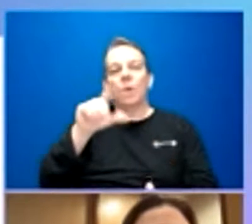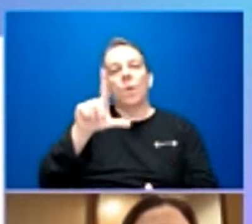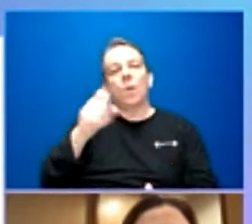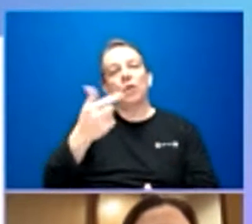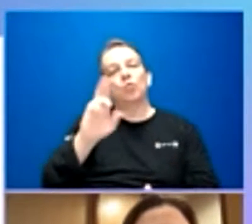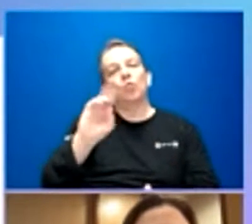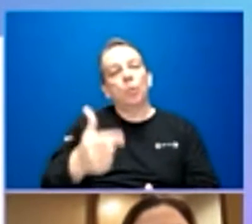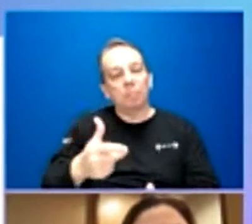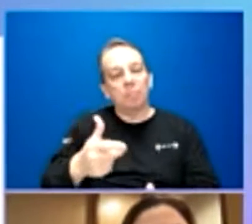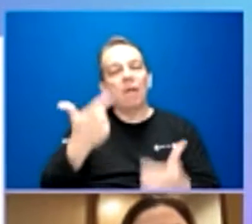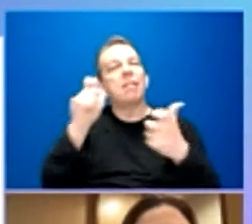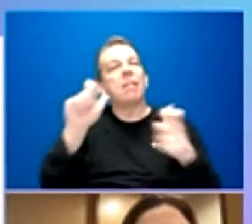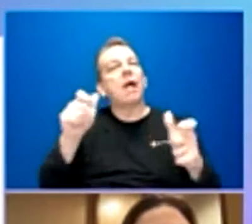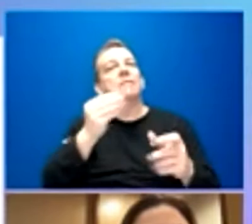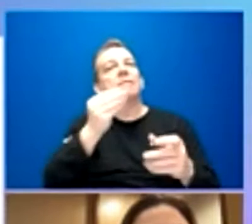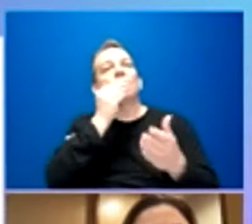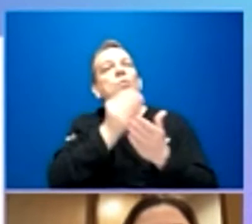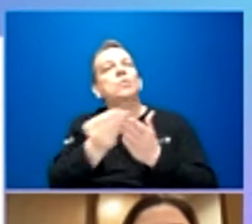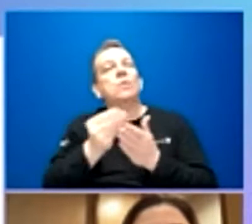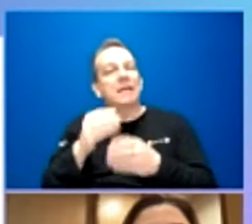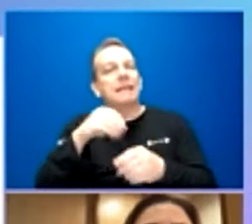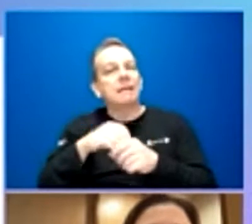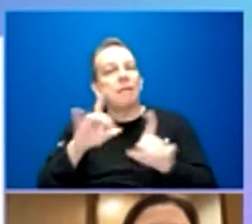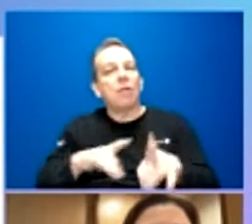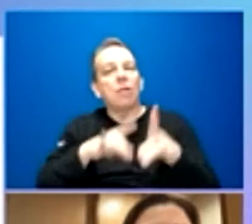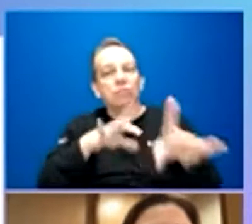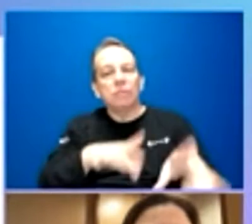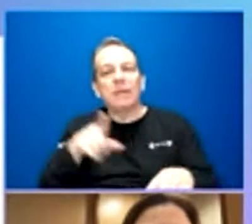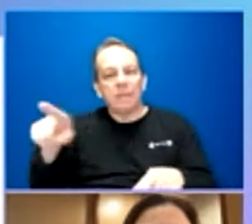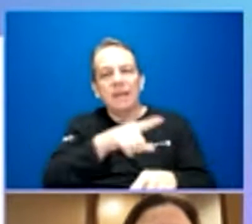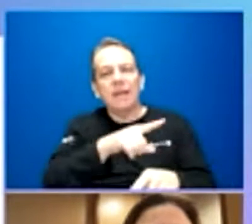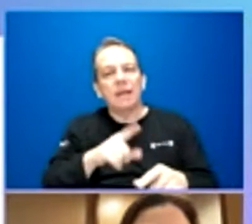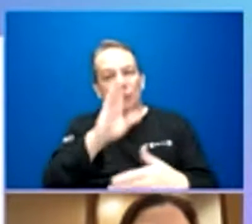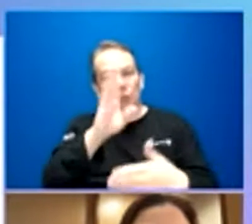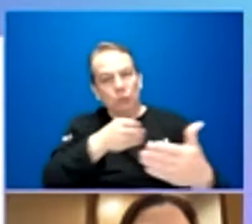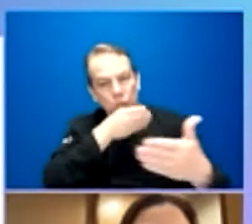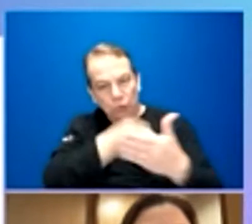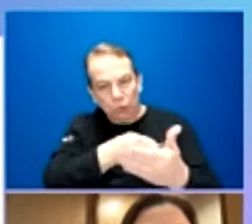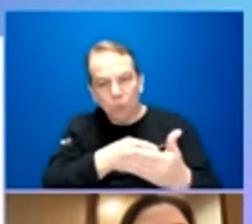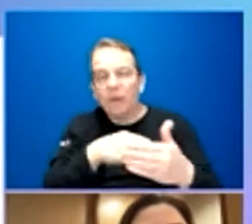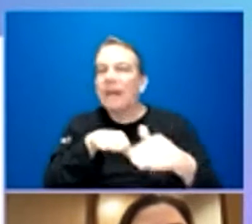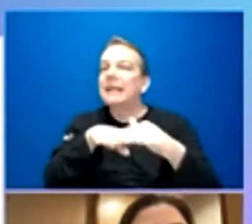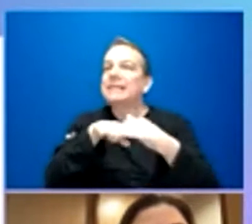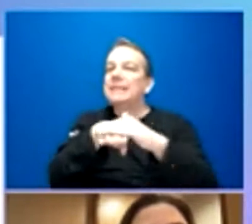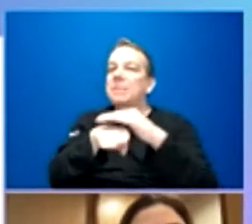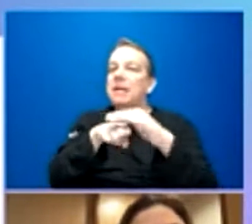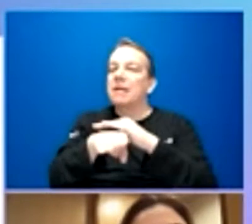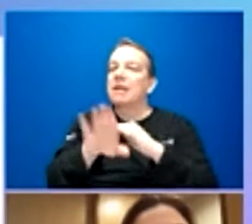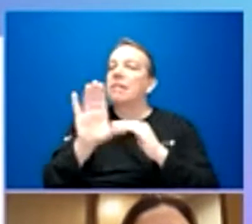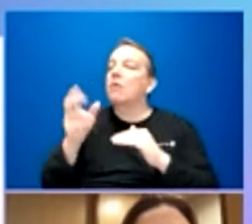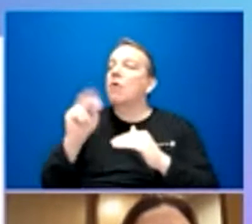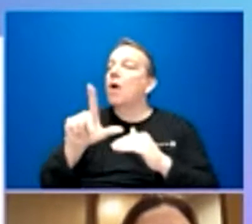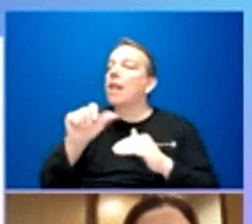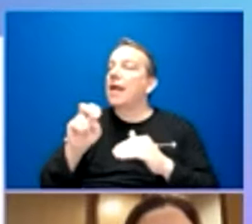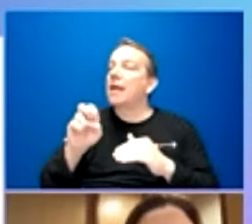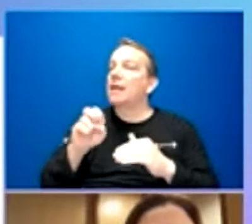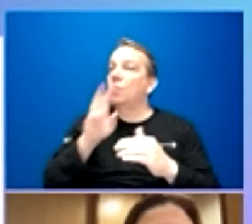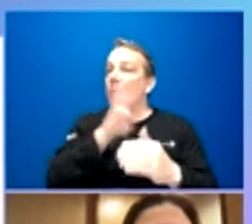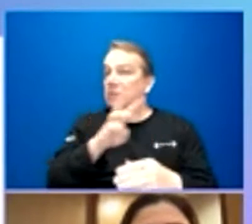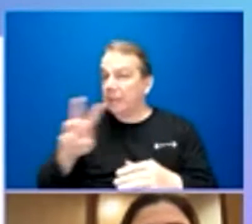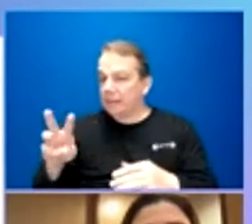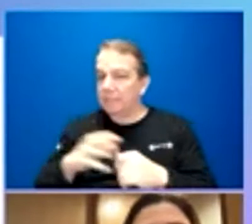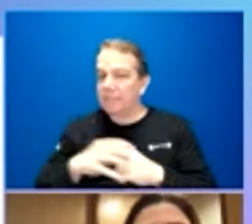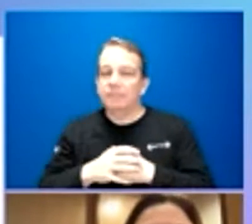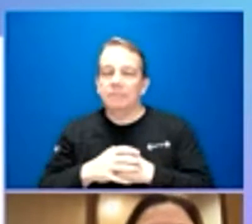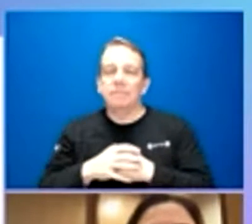large supermarket chain in Australia, and they were actually sued in relation to the accessibility of their online website.